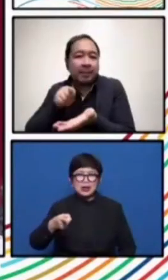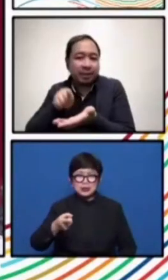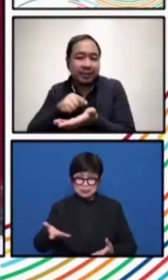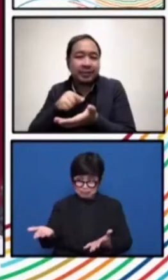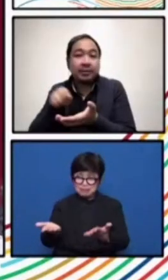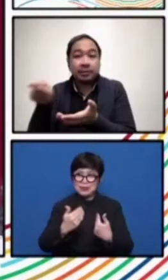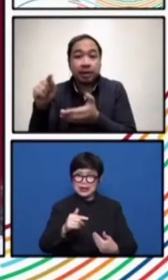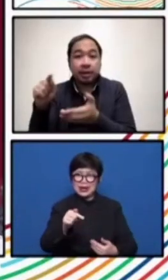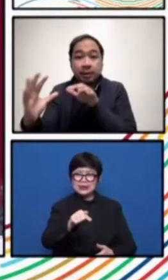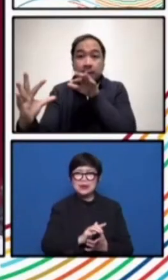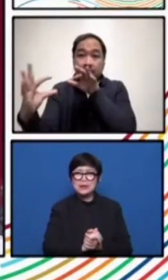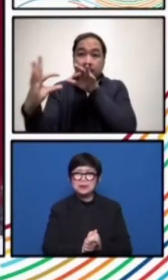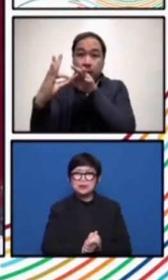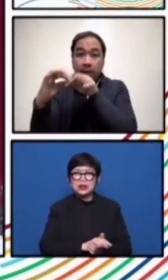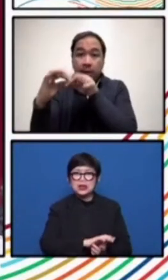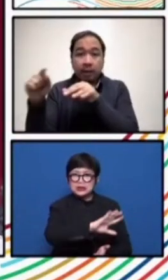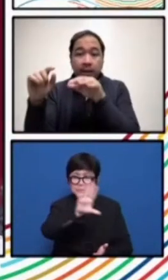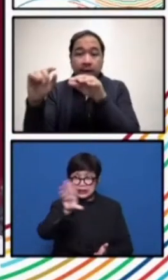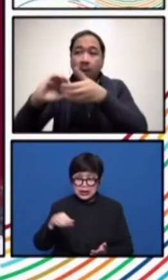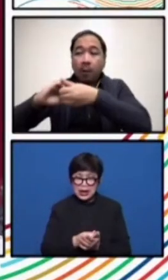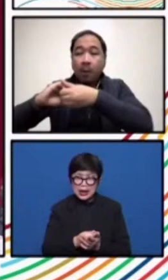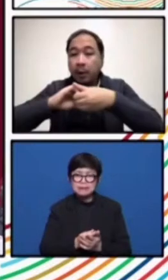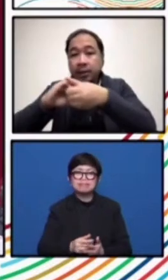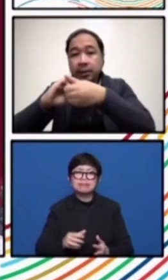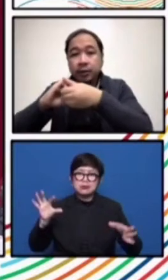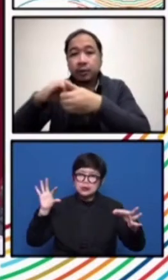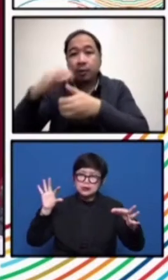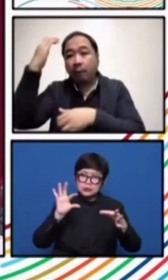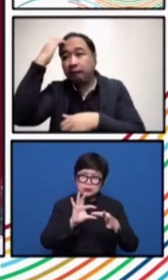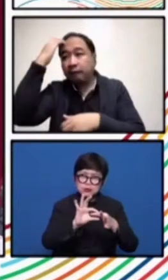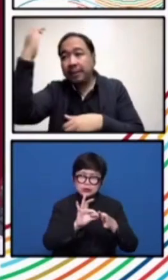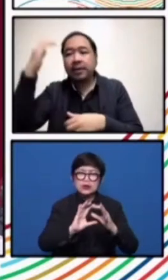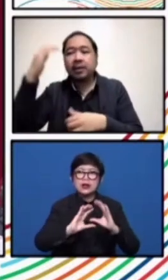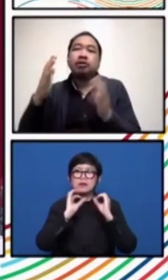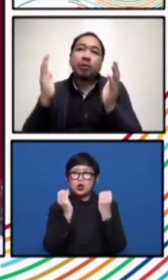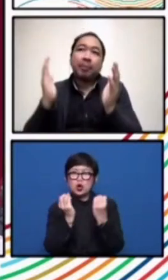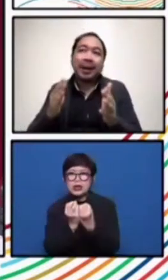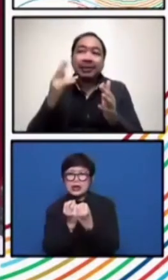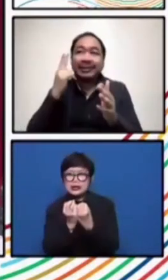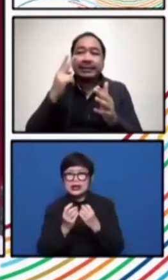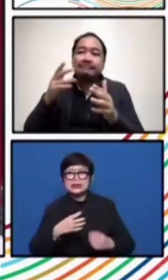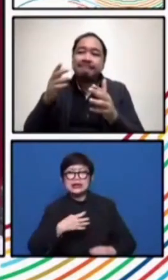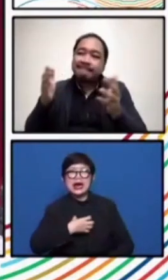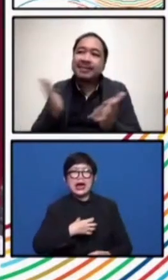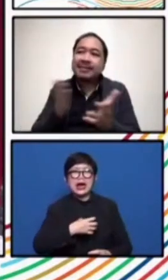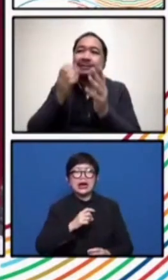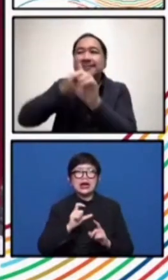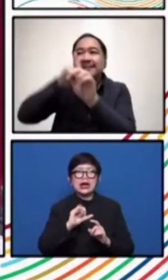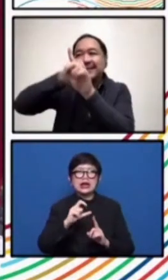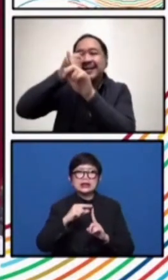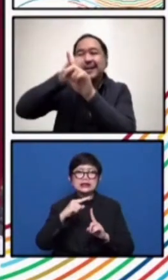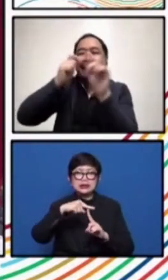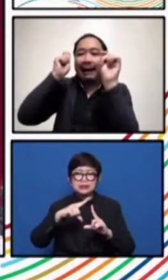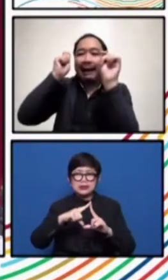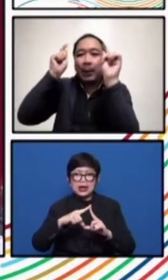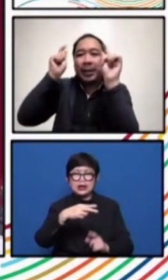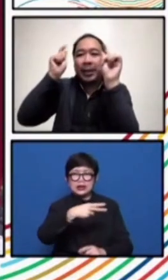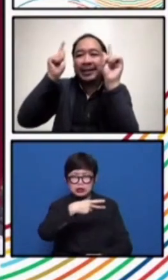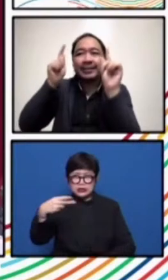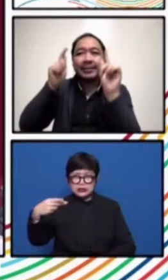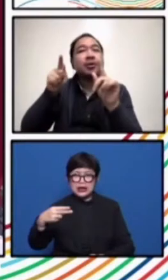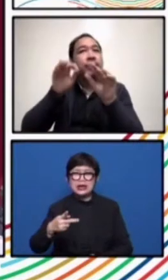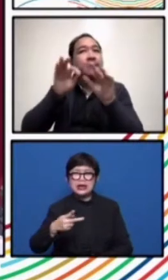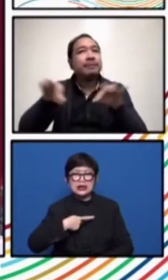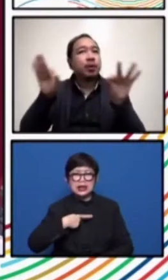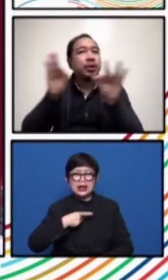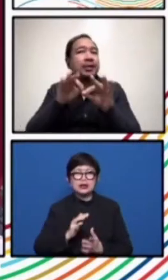organization or the government agency in Malaysia then we need to do some awareness raising we need to talk to the important